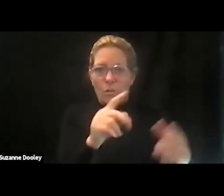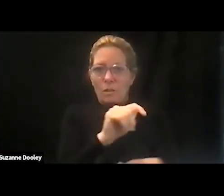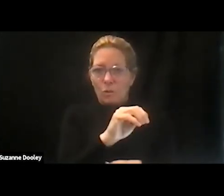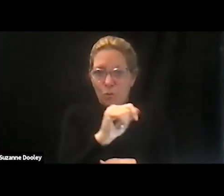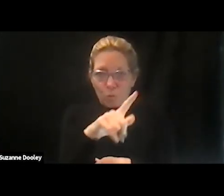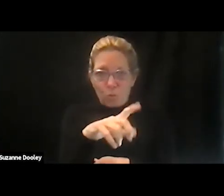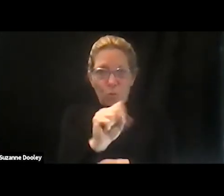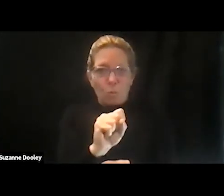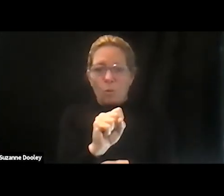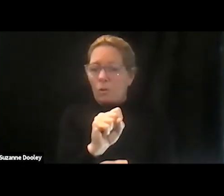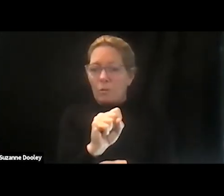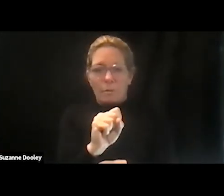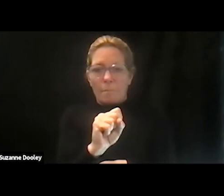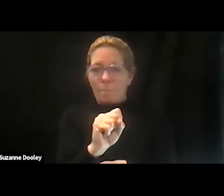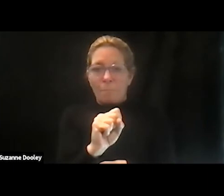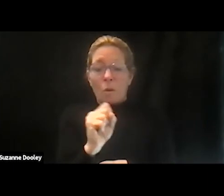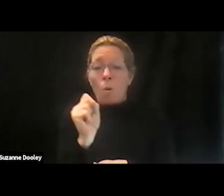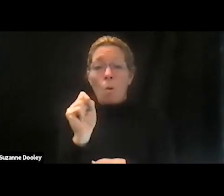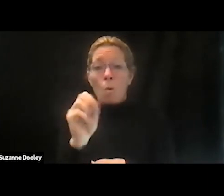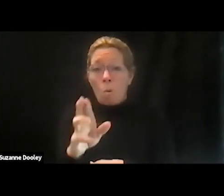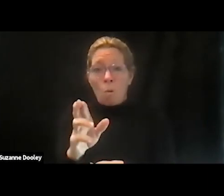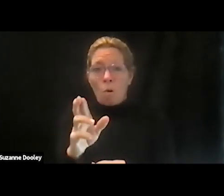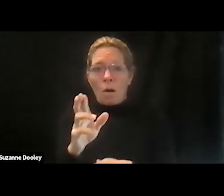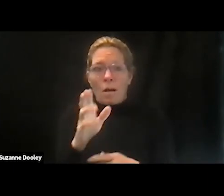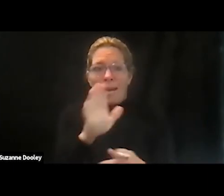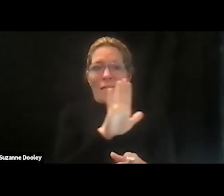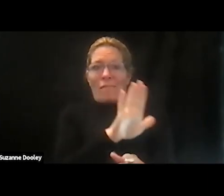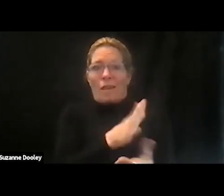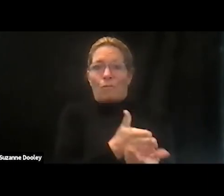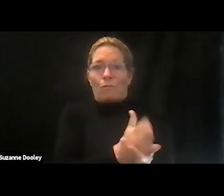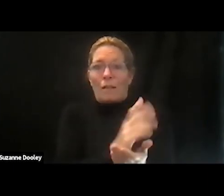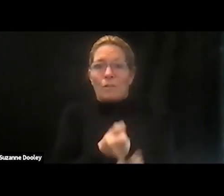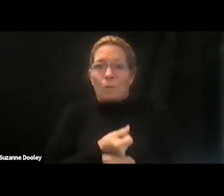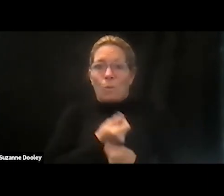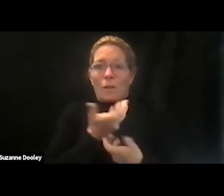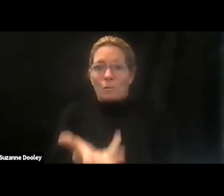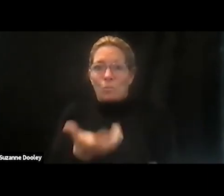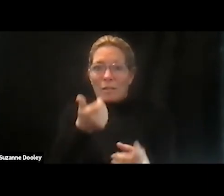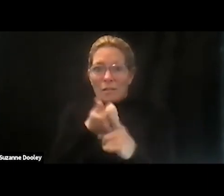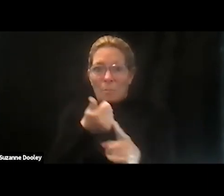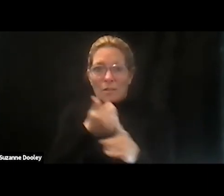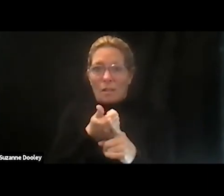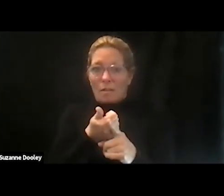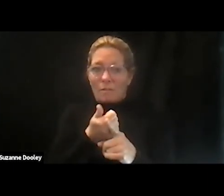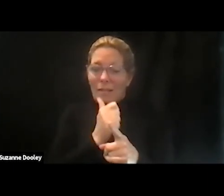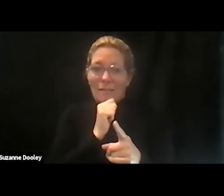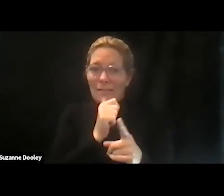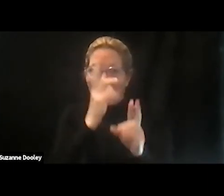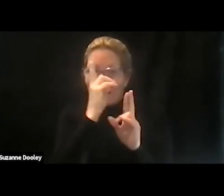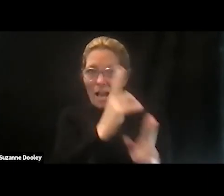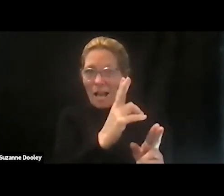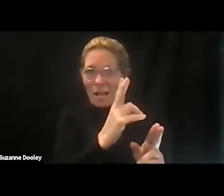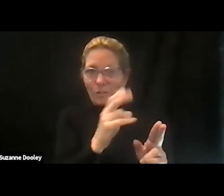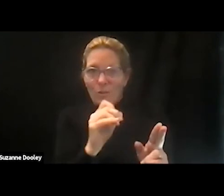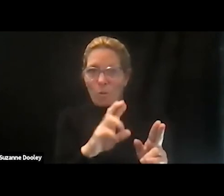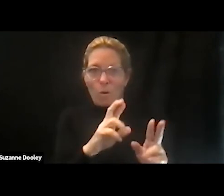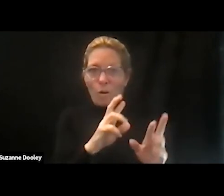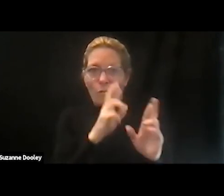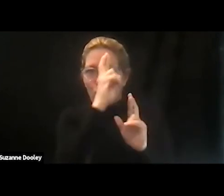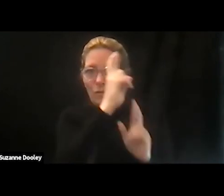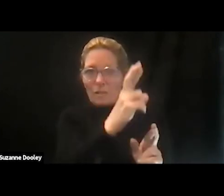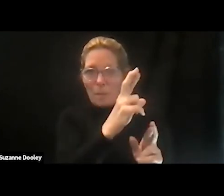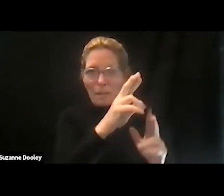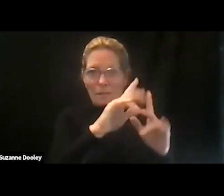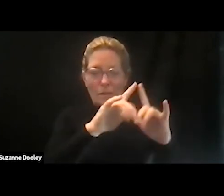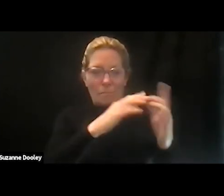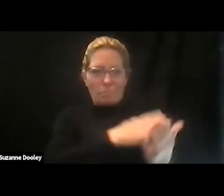tools, or even their rights to express themselves are honored and respected. It's really a spectrum.